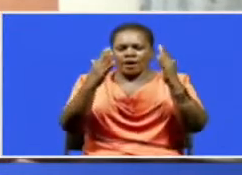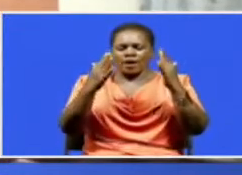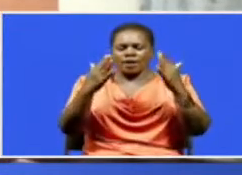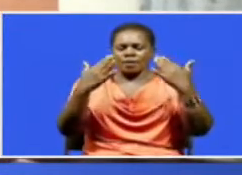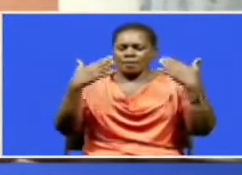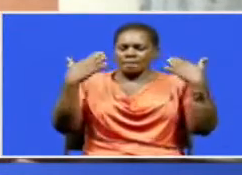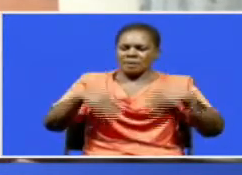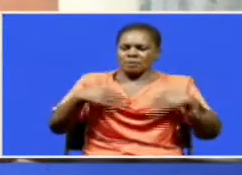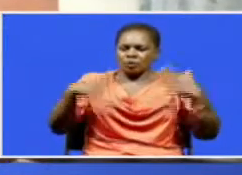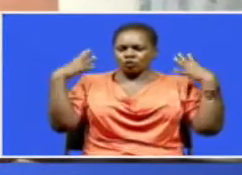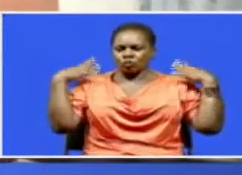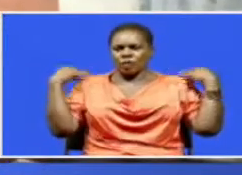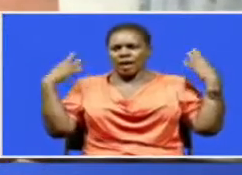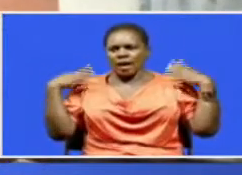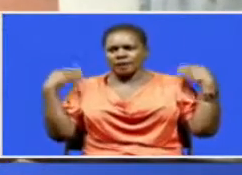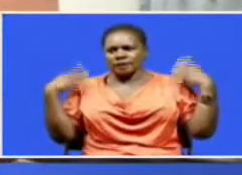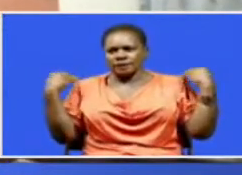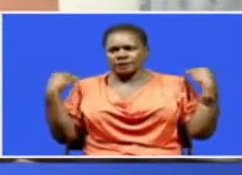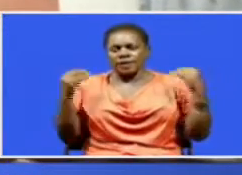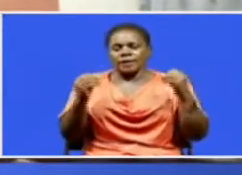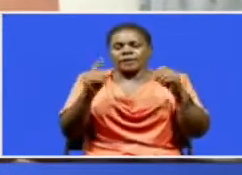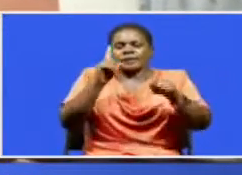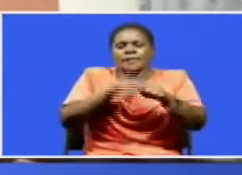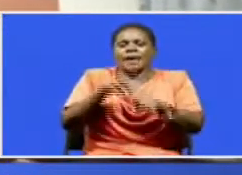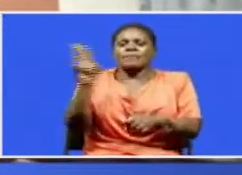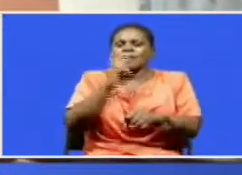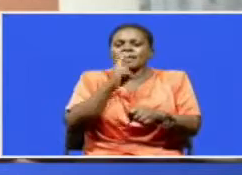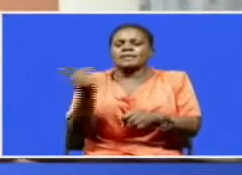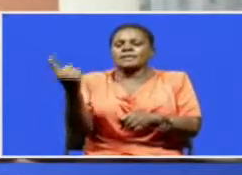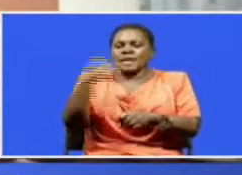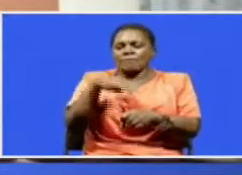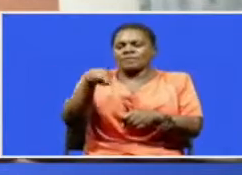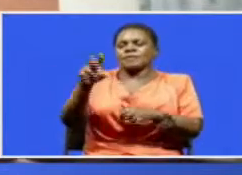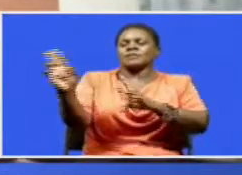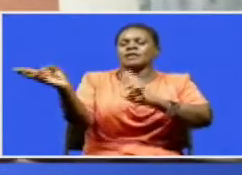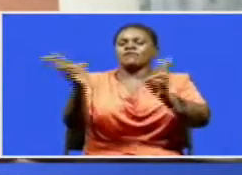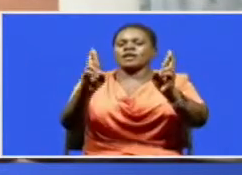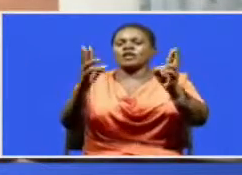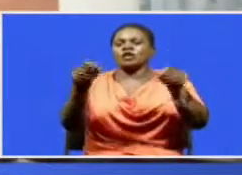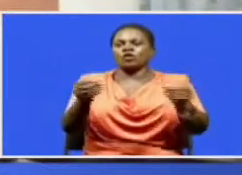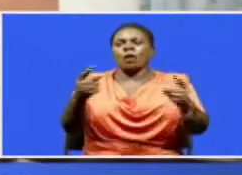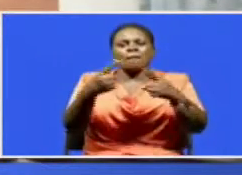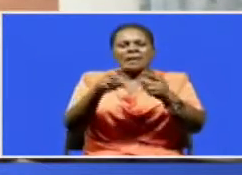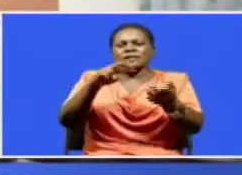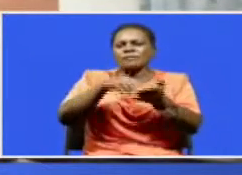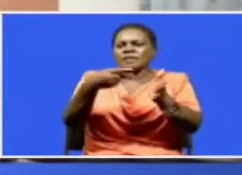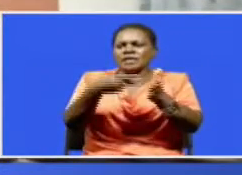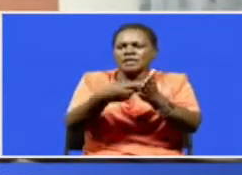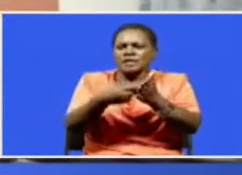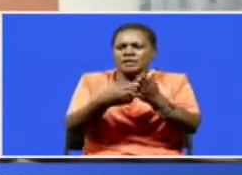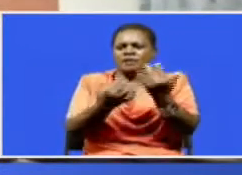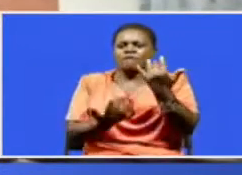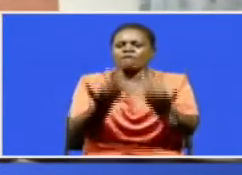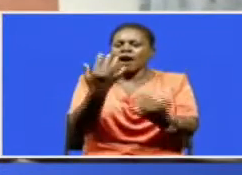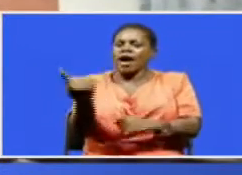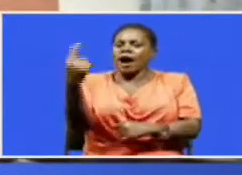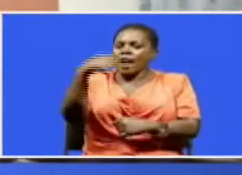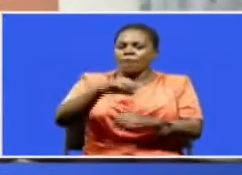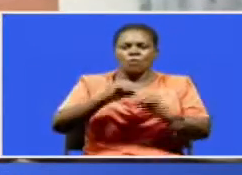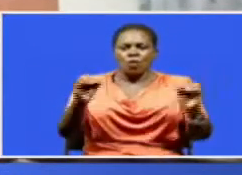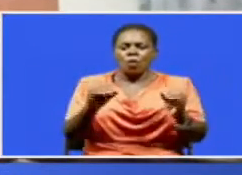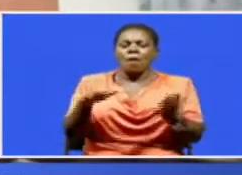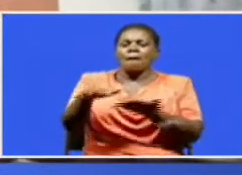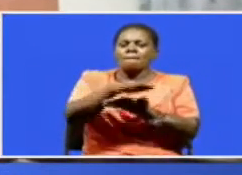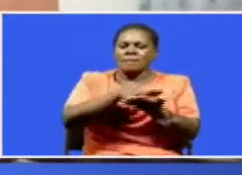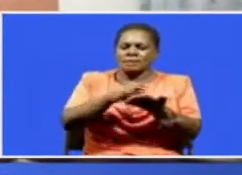practice, and such that when the real thing comes, they are better prepared to handle it. But it doesn't mean that the fire will not happen in the first place. So